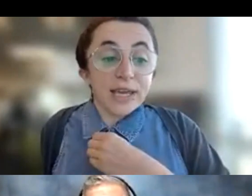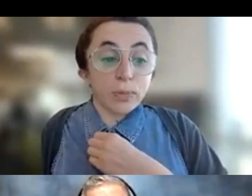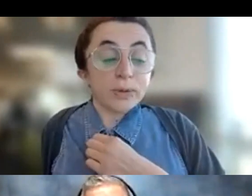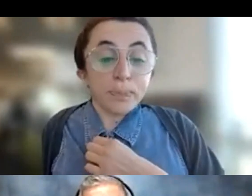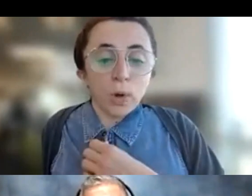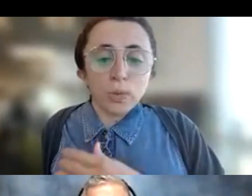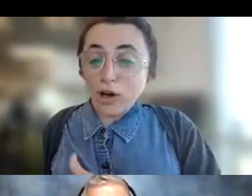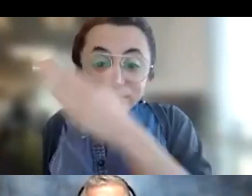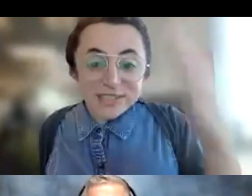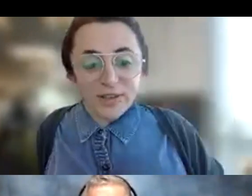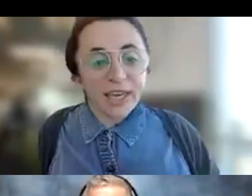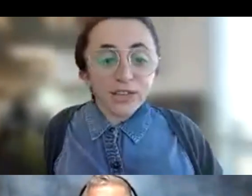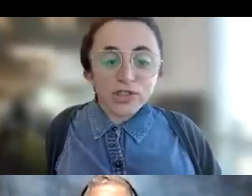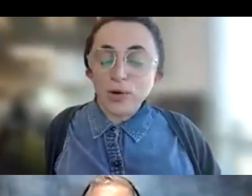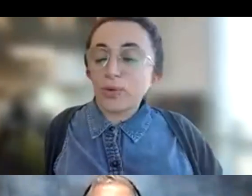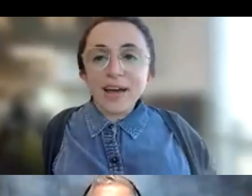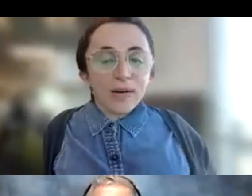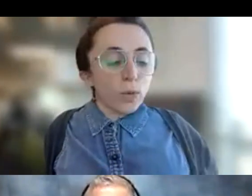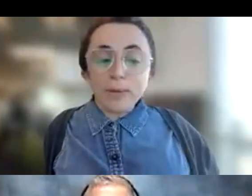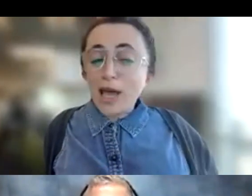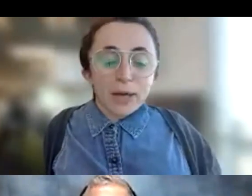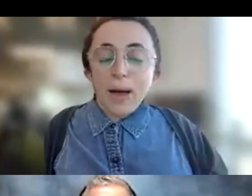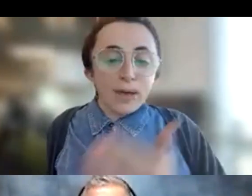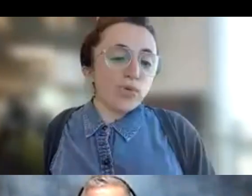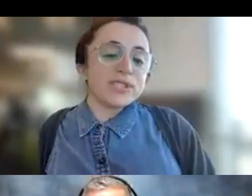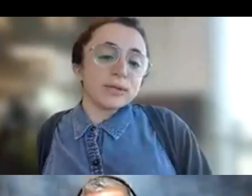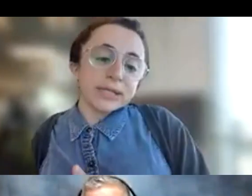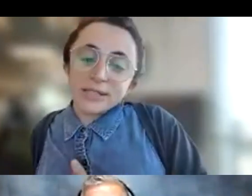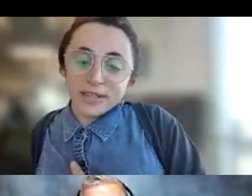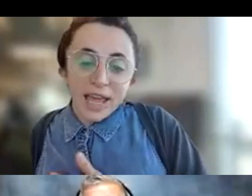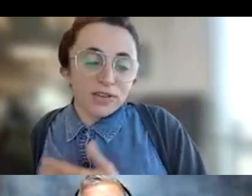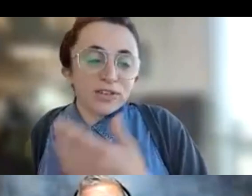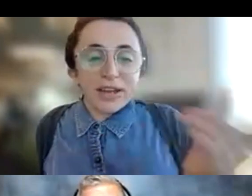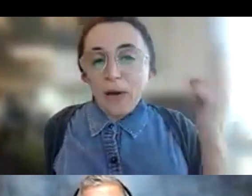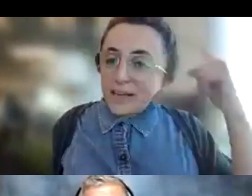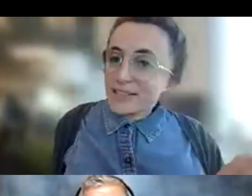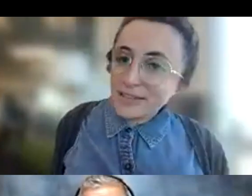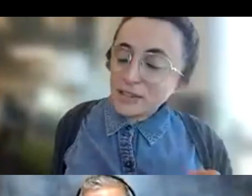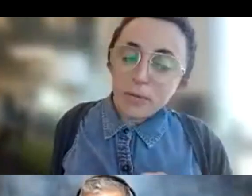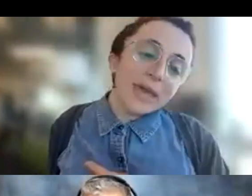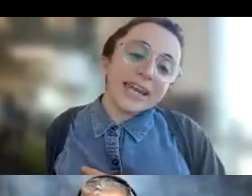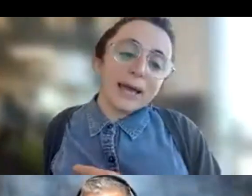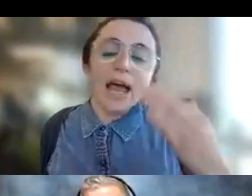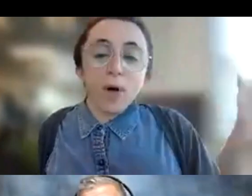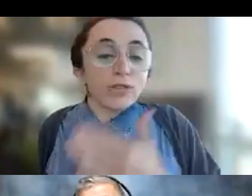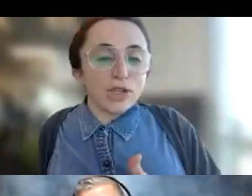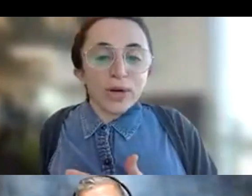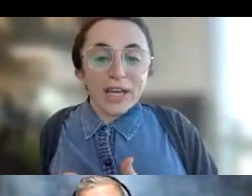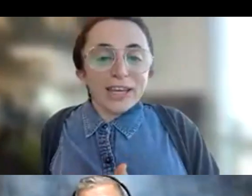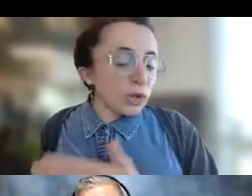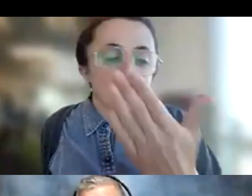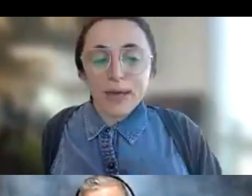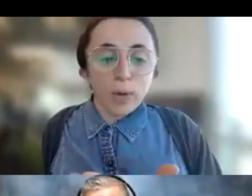as disabled people regardless of age. So when I'm talking about people with disabilities today, I meant to say this from the beginning, but I'm